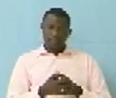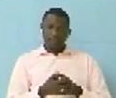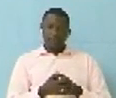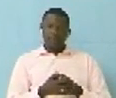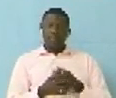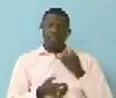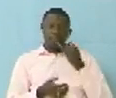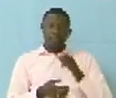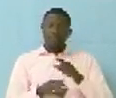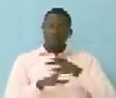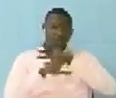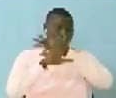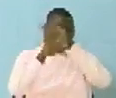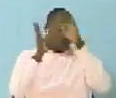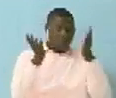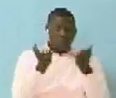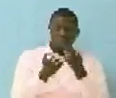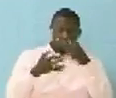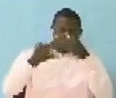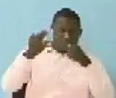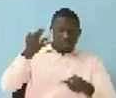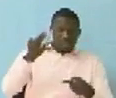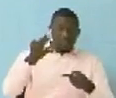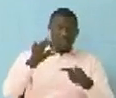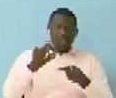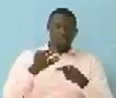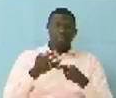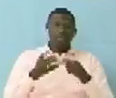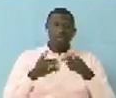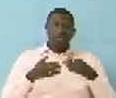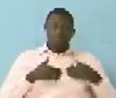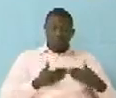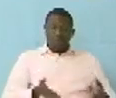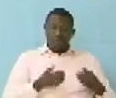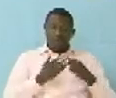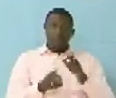is that all these confessions your panel received